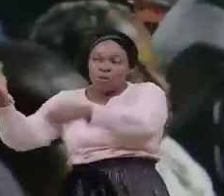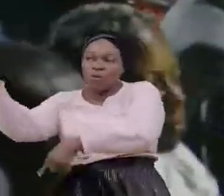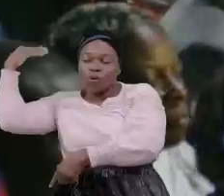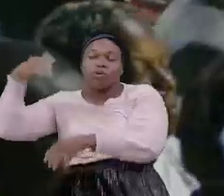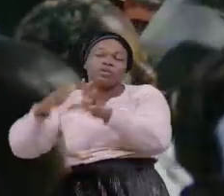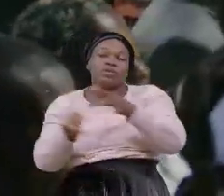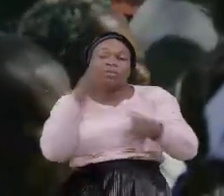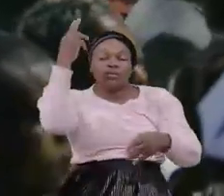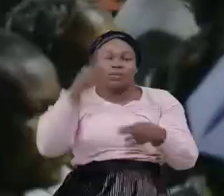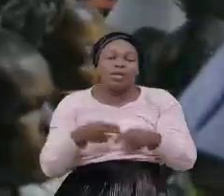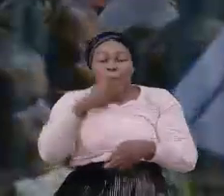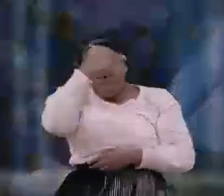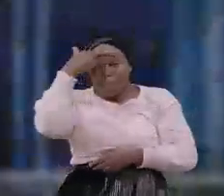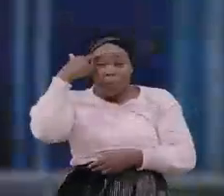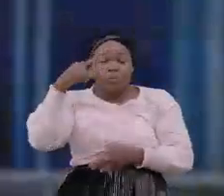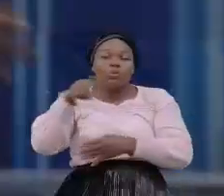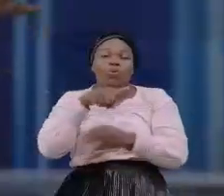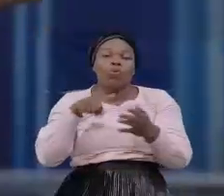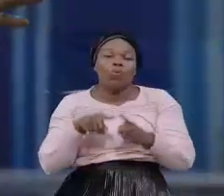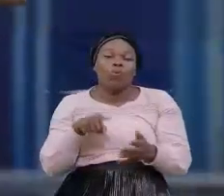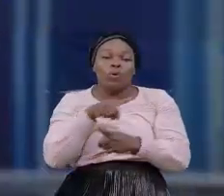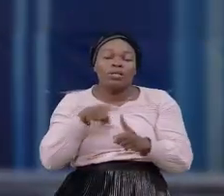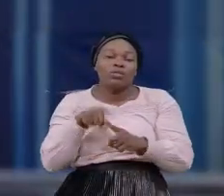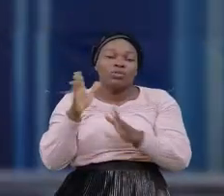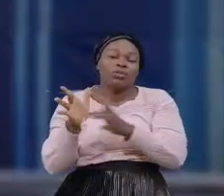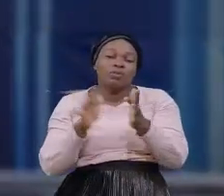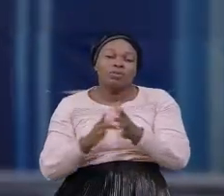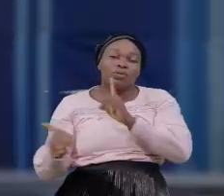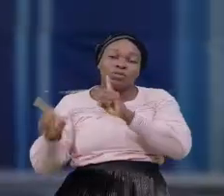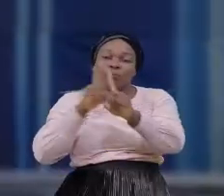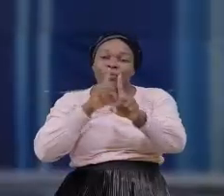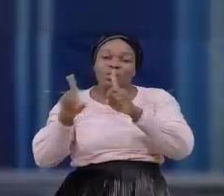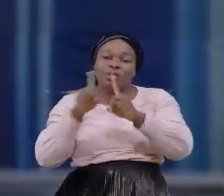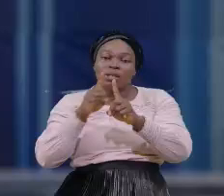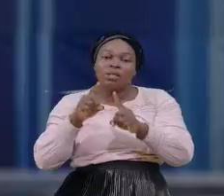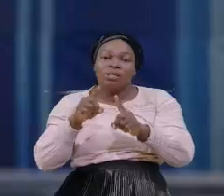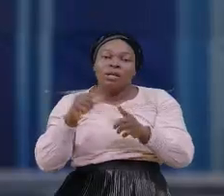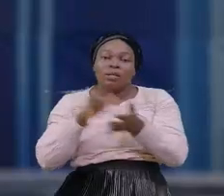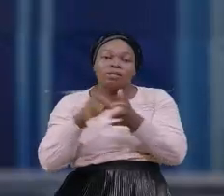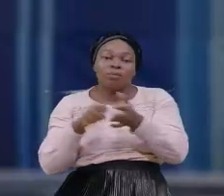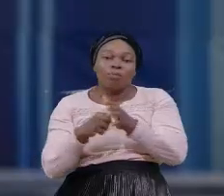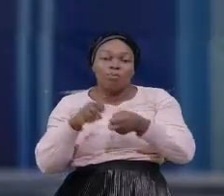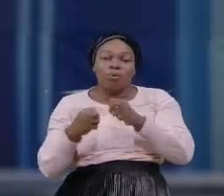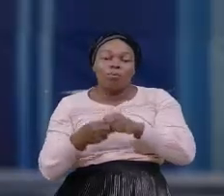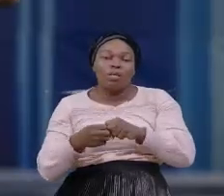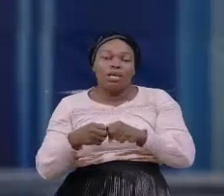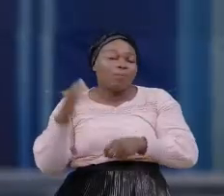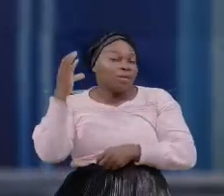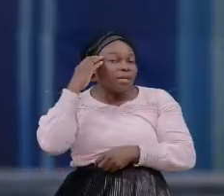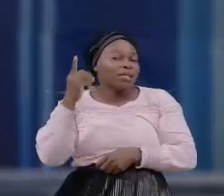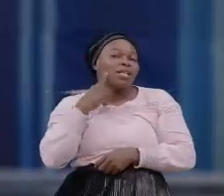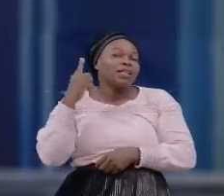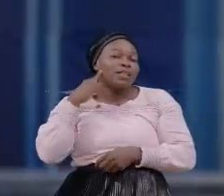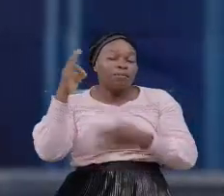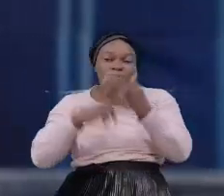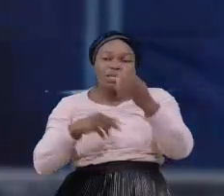Because when Jesus speaks, cancer hears, deafness hears, blind eyes